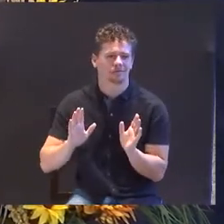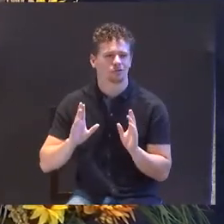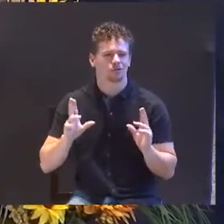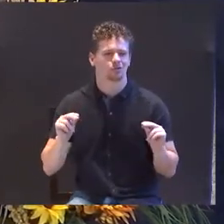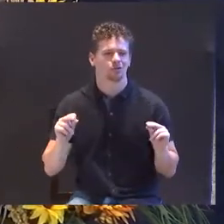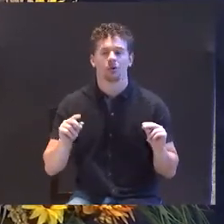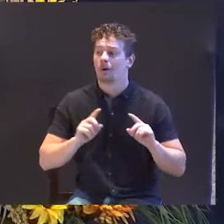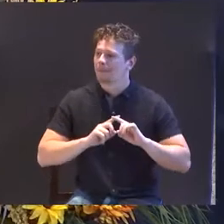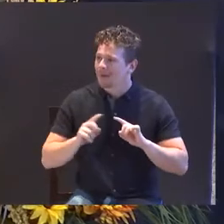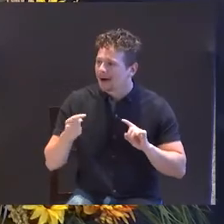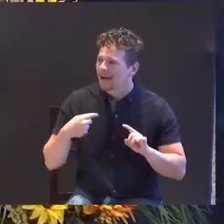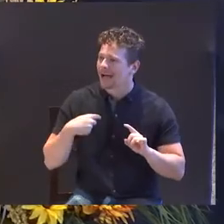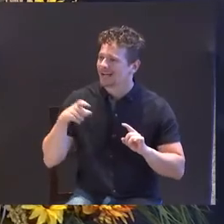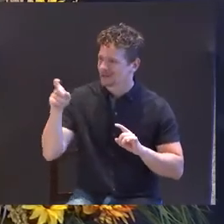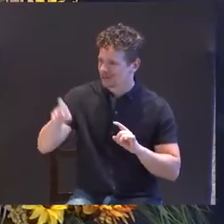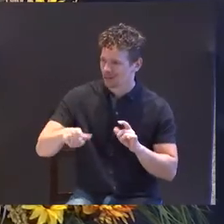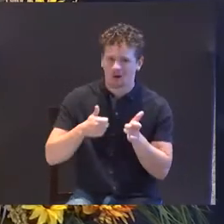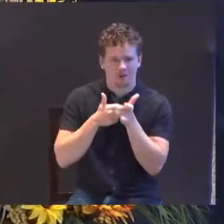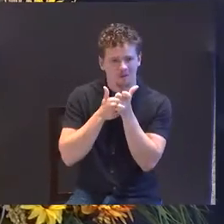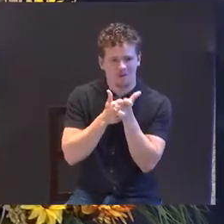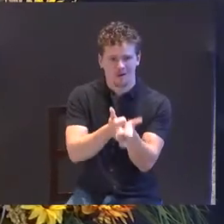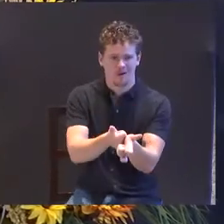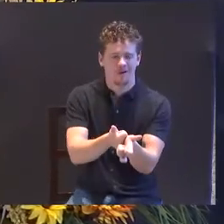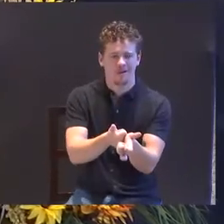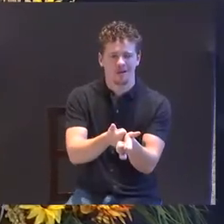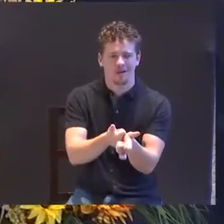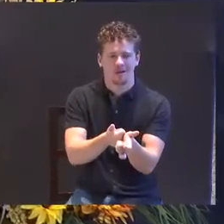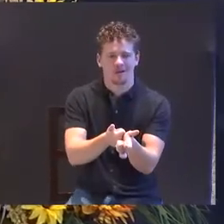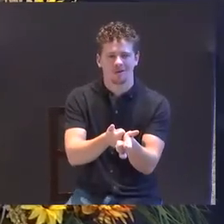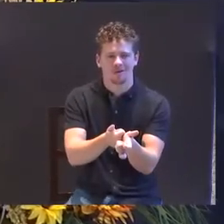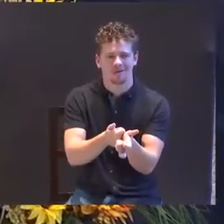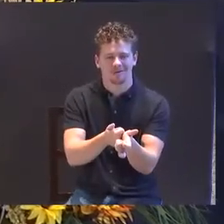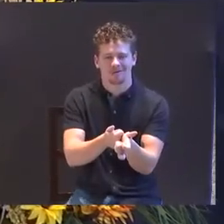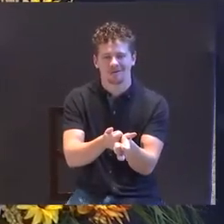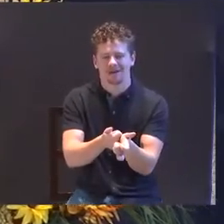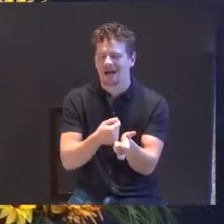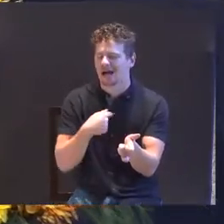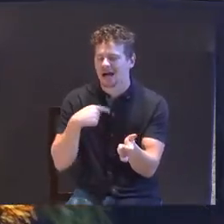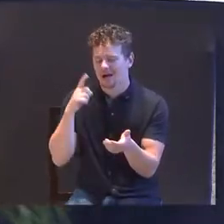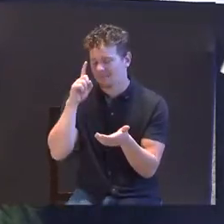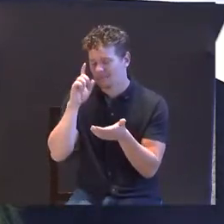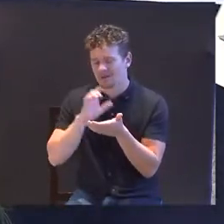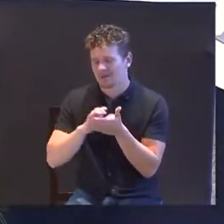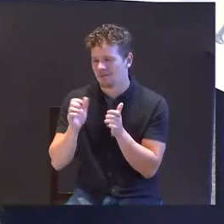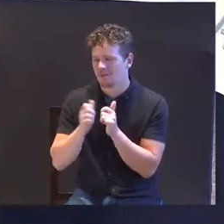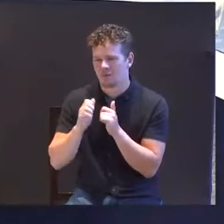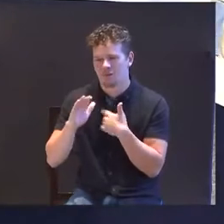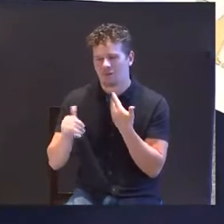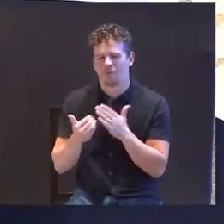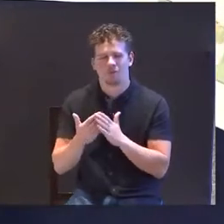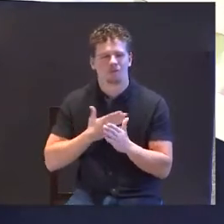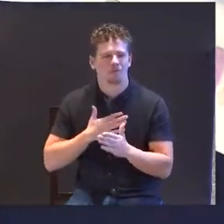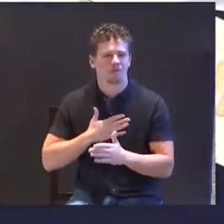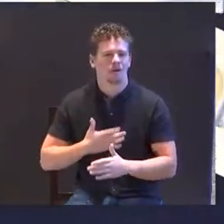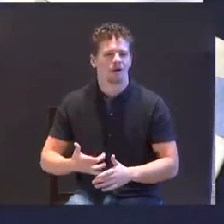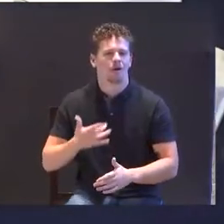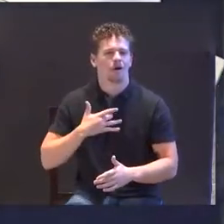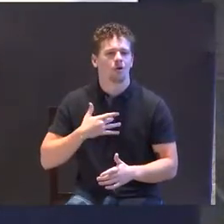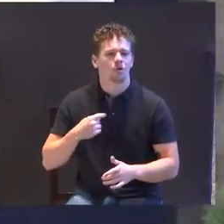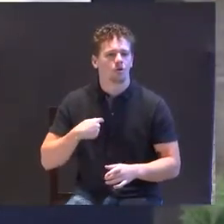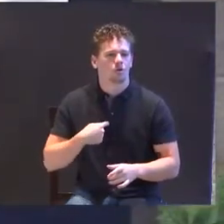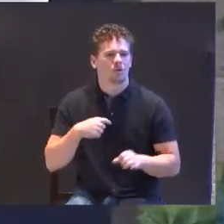You know, there's a way, I believe with all my heart, that we can take the action that we need to take